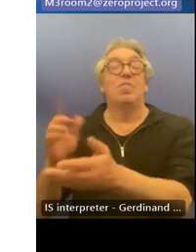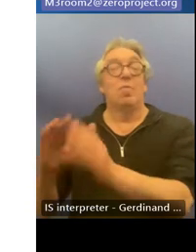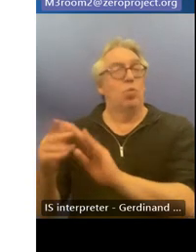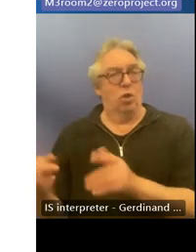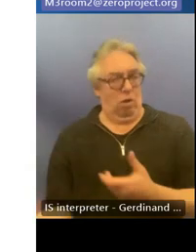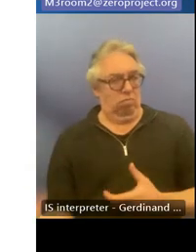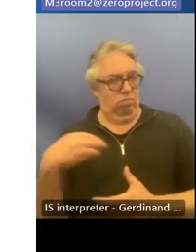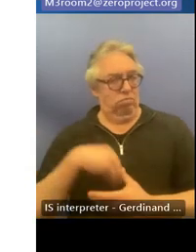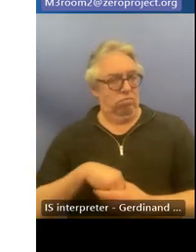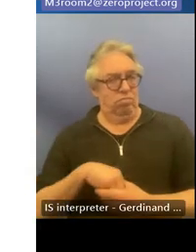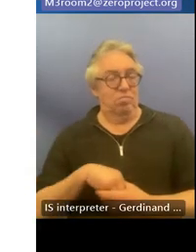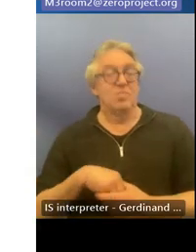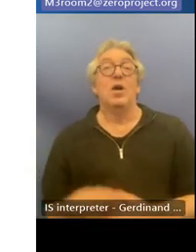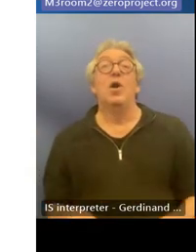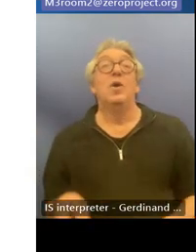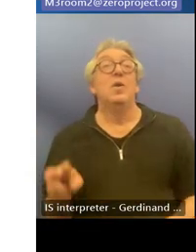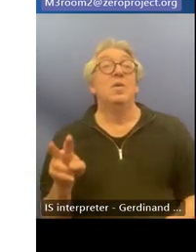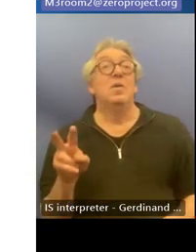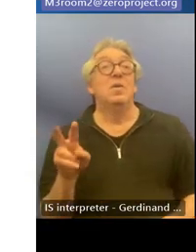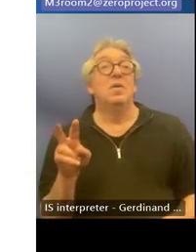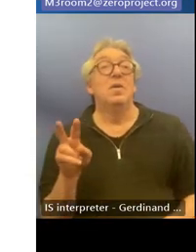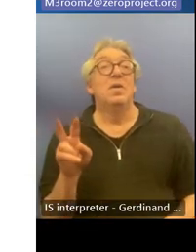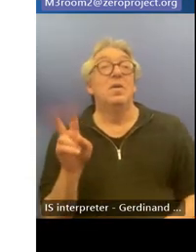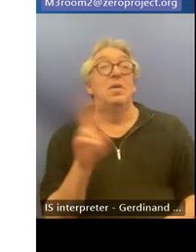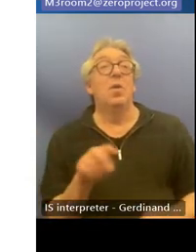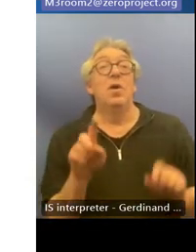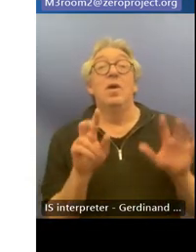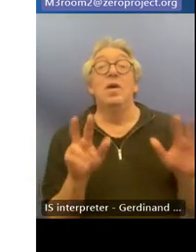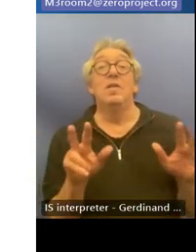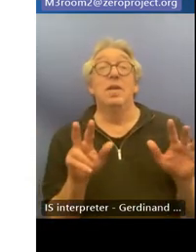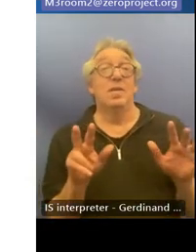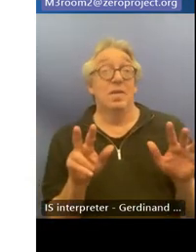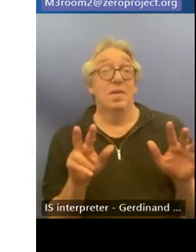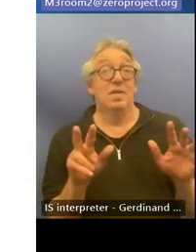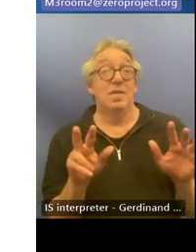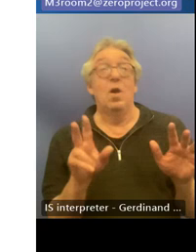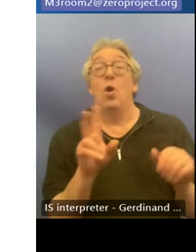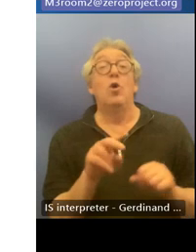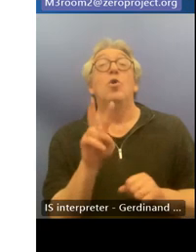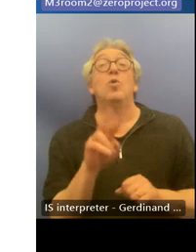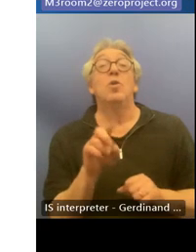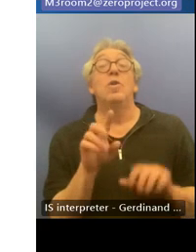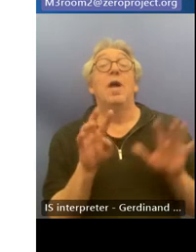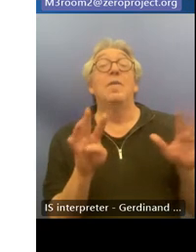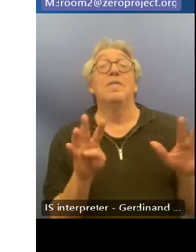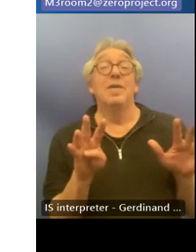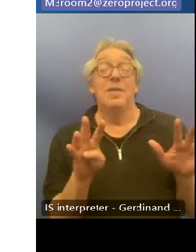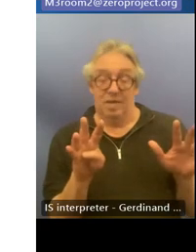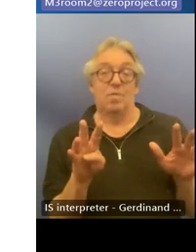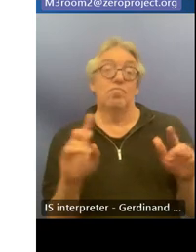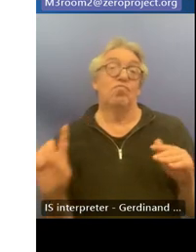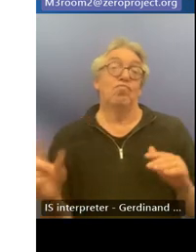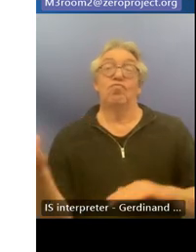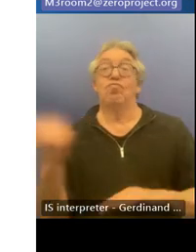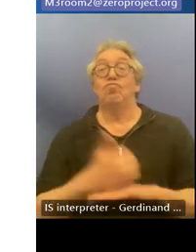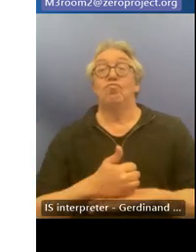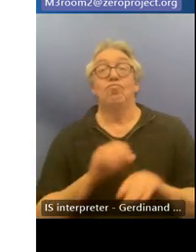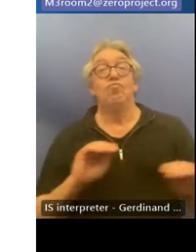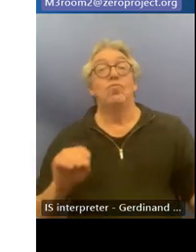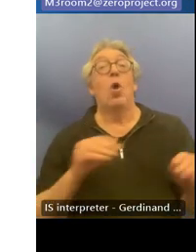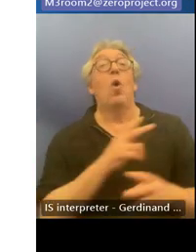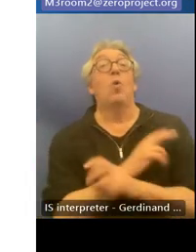started our very first course in Austrian Sign Language because we're based in Austria. And a year later, we